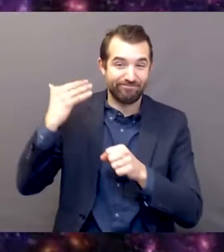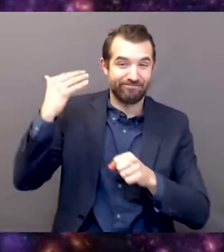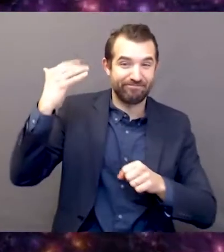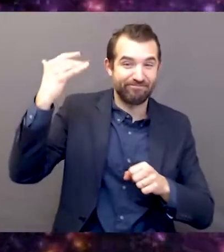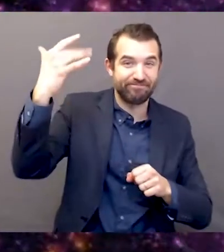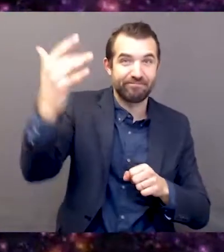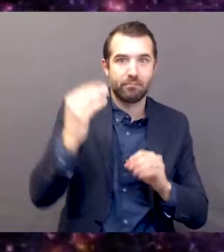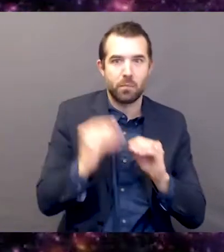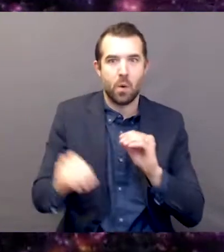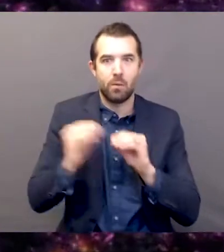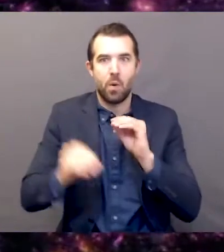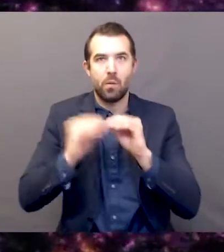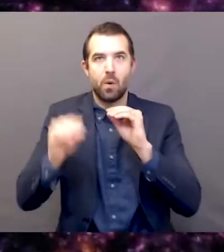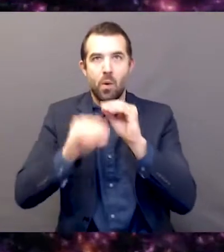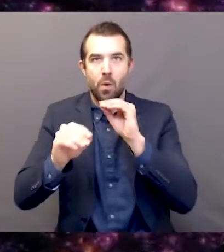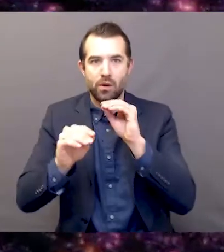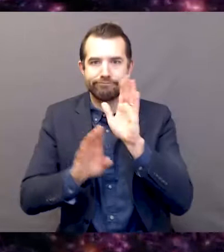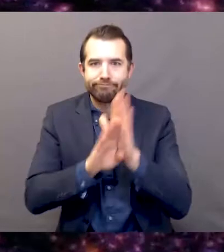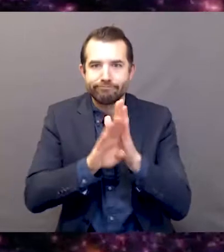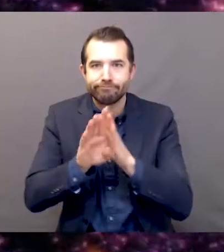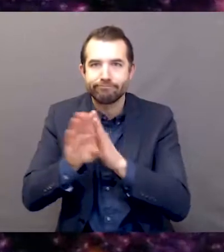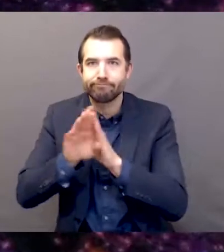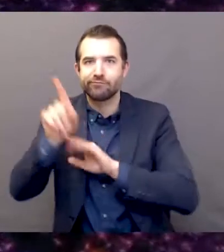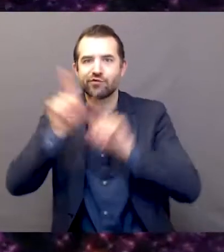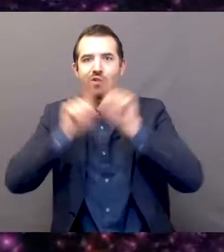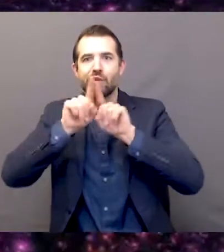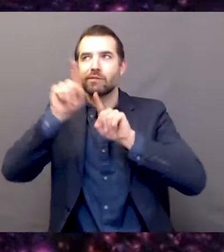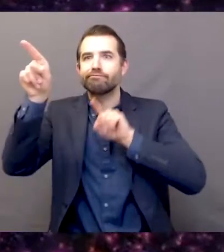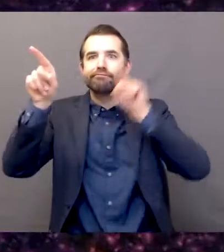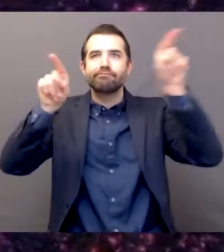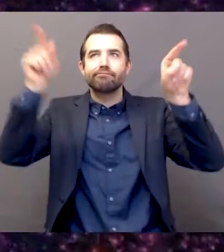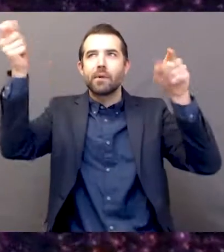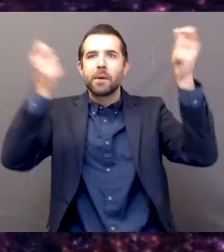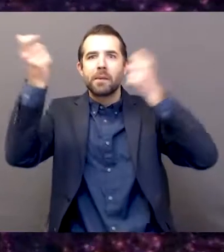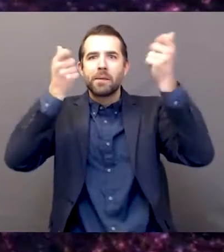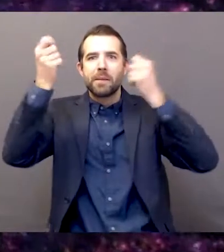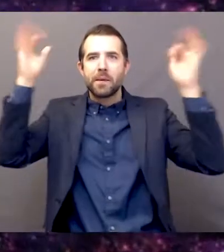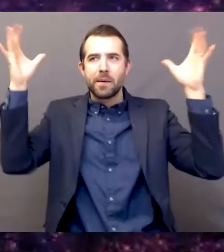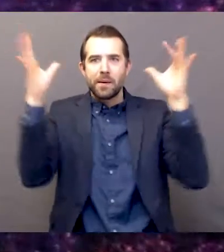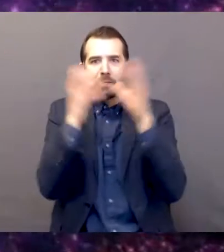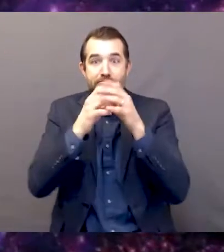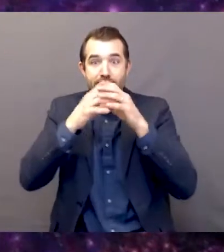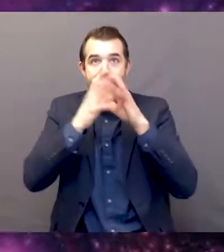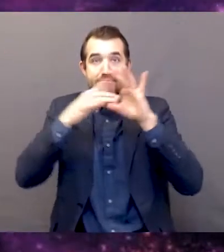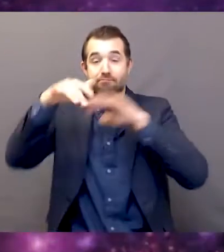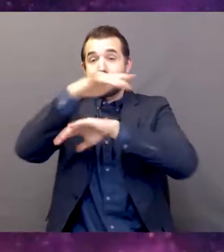and larger systems formed, galaxies and eventually clusters of galaxies separated from the expansion and the